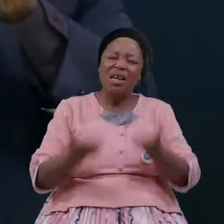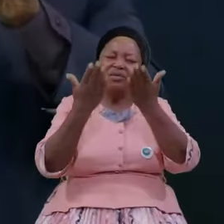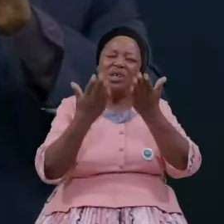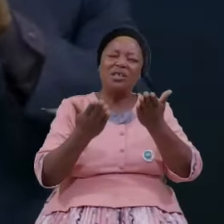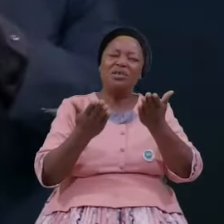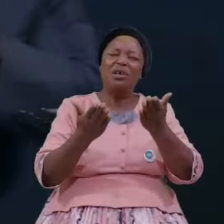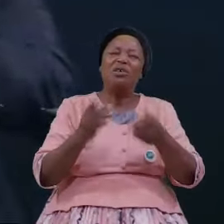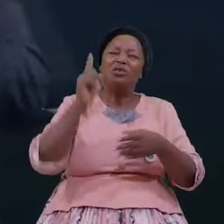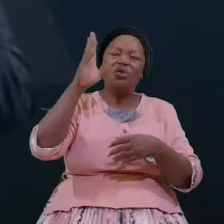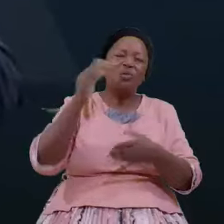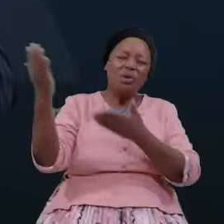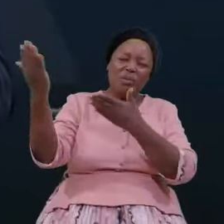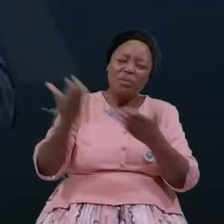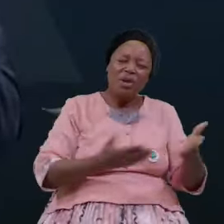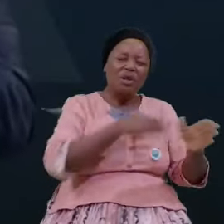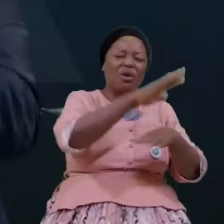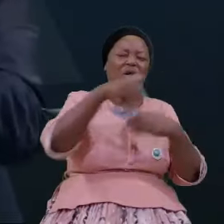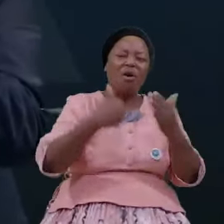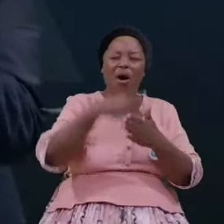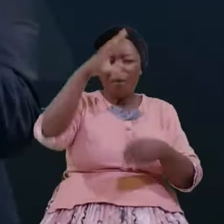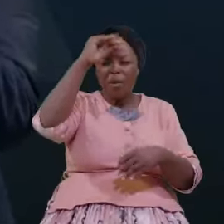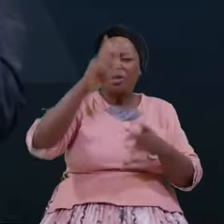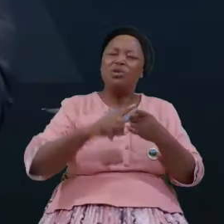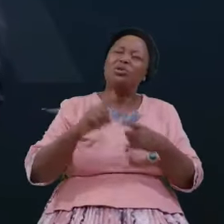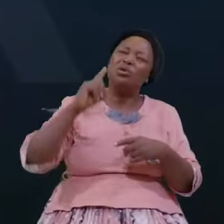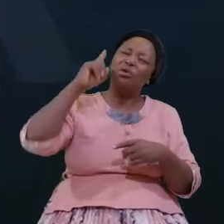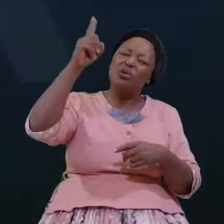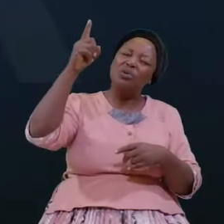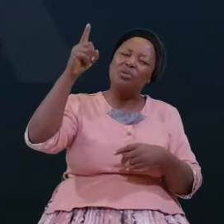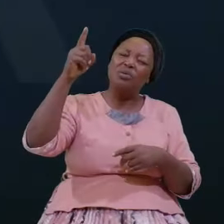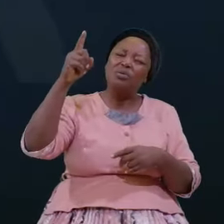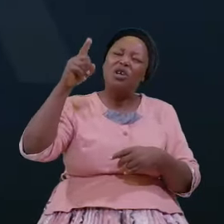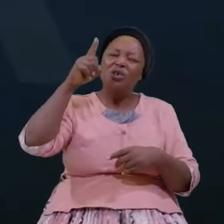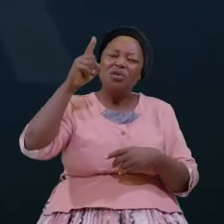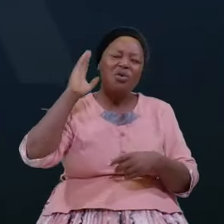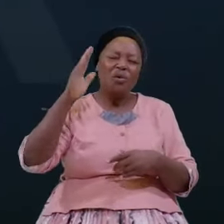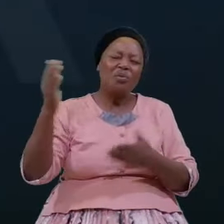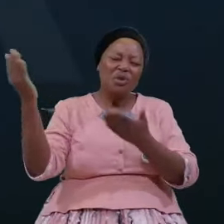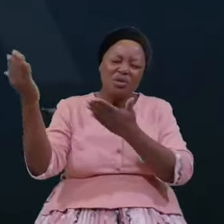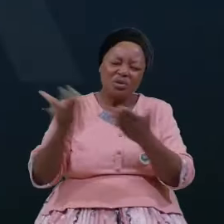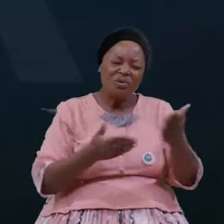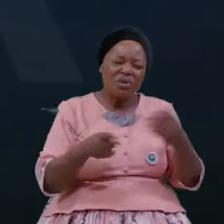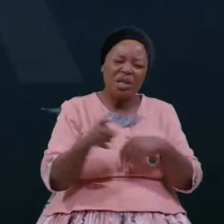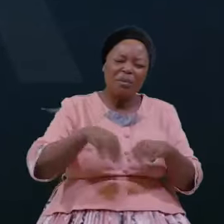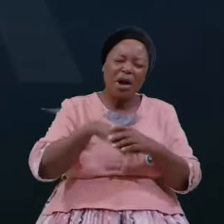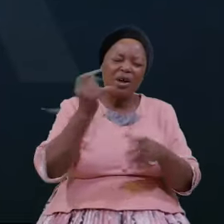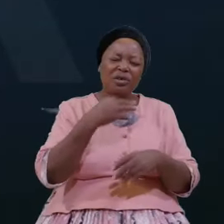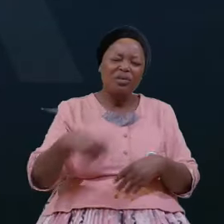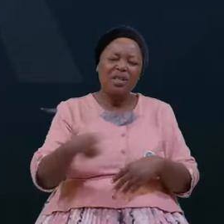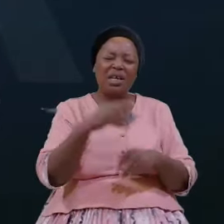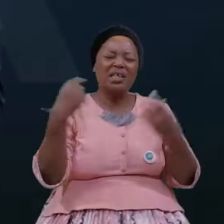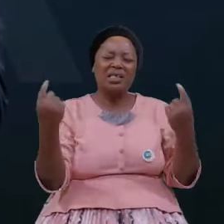all men unto you. You'll draw them out of their sin, out of